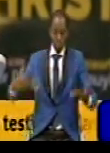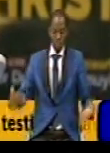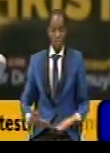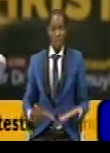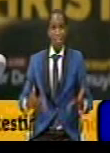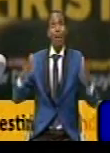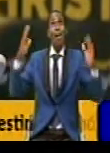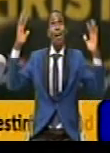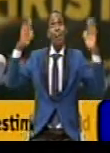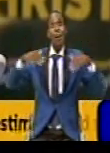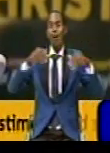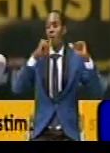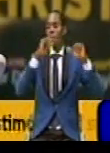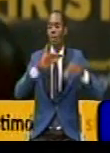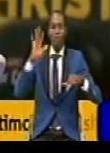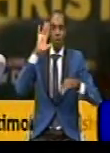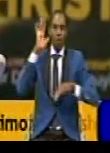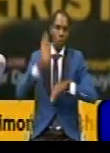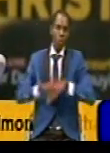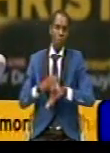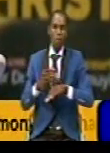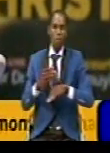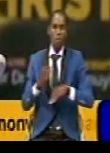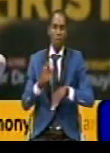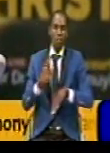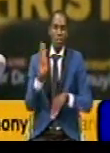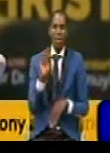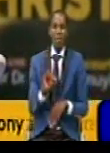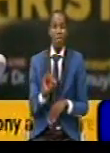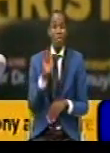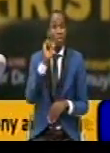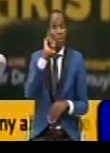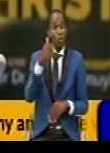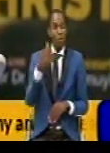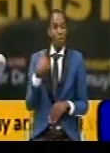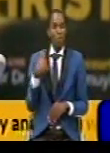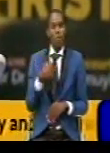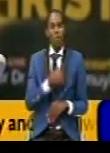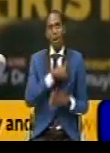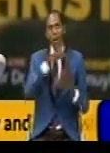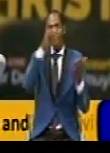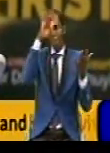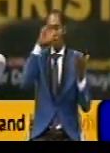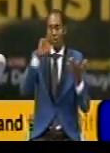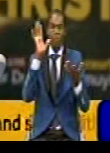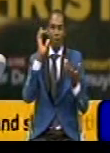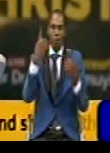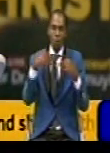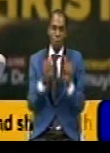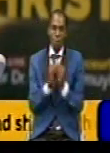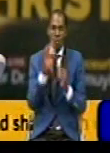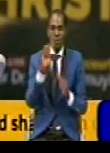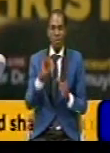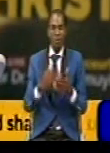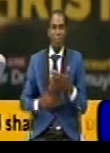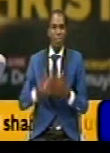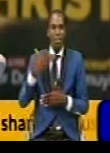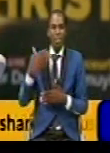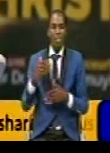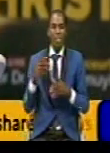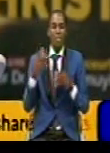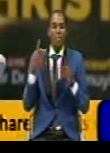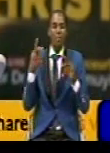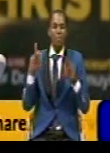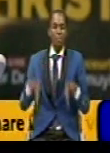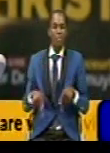you, tell them the moment they step here, showers of blessing will come upon them. So tomorrow we